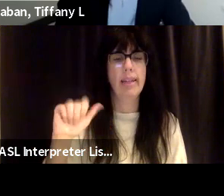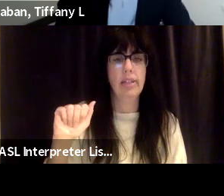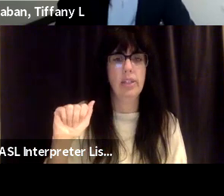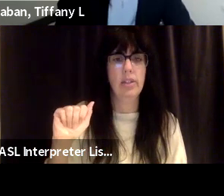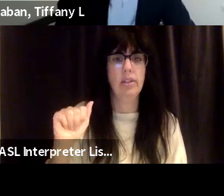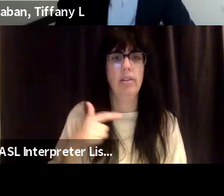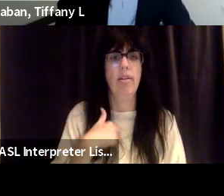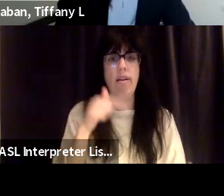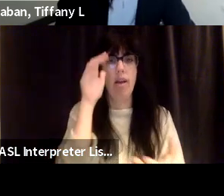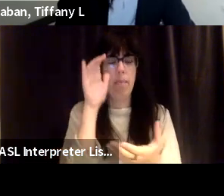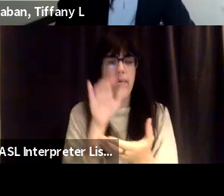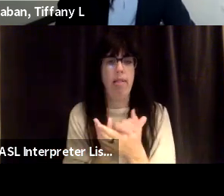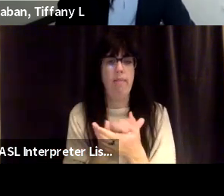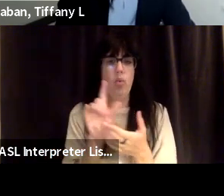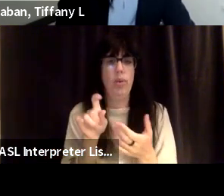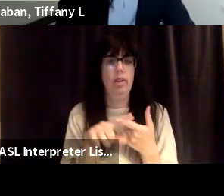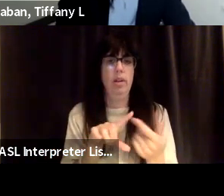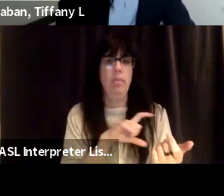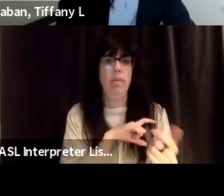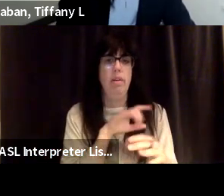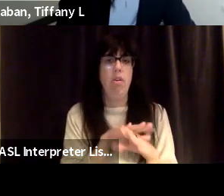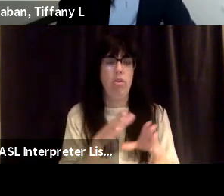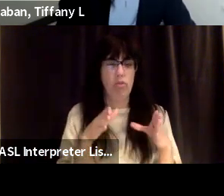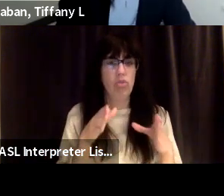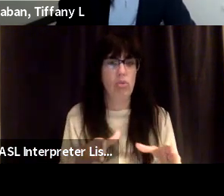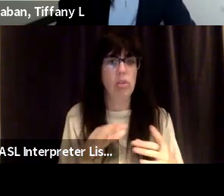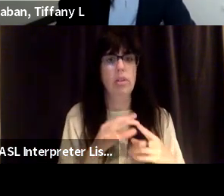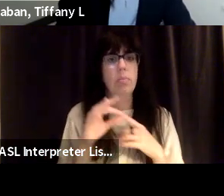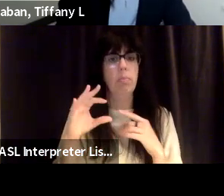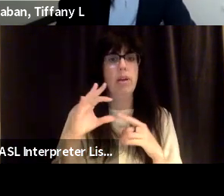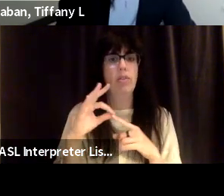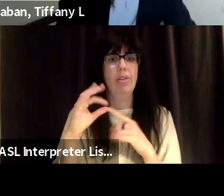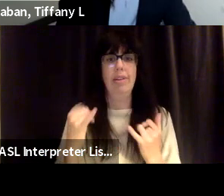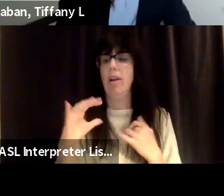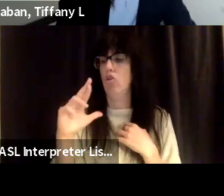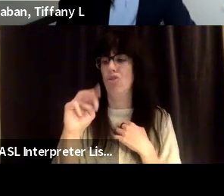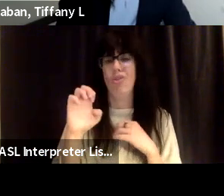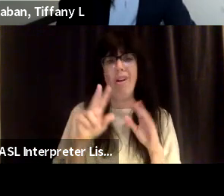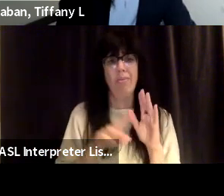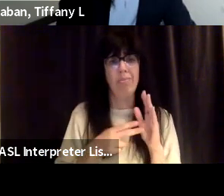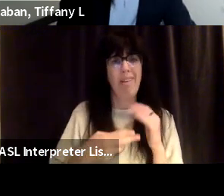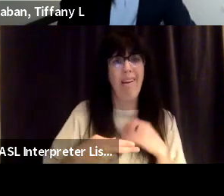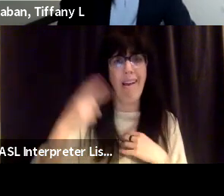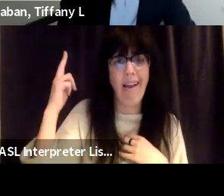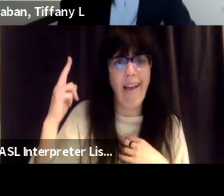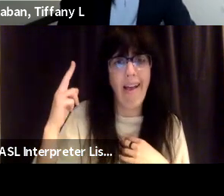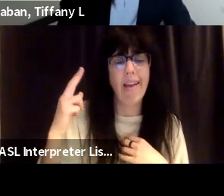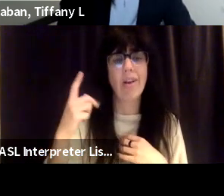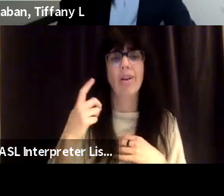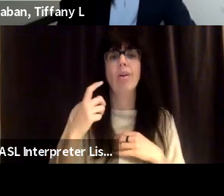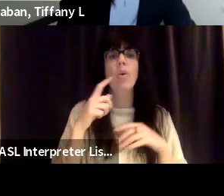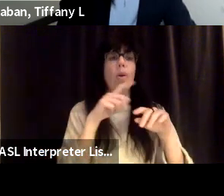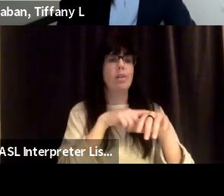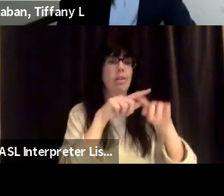absolutely believe we need our police on the street, especially when crime is at an all-time high. A couple nights ago when the Times Square